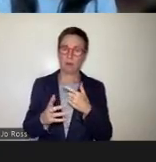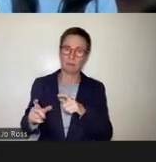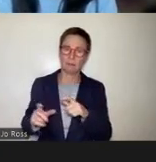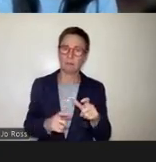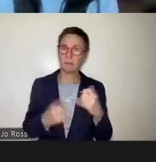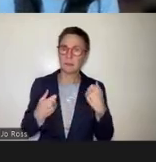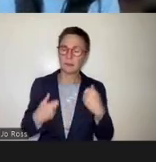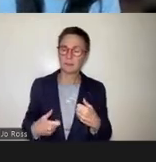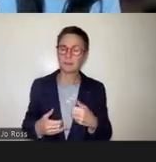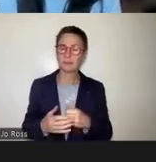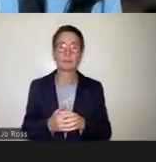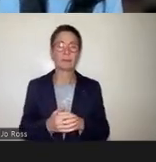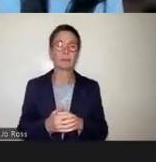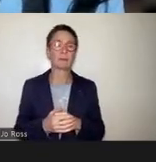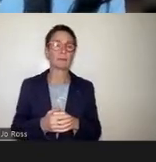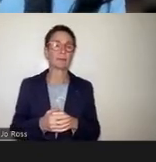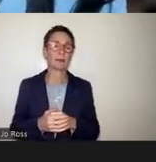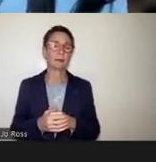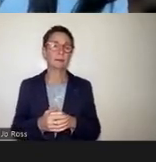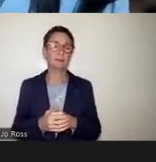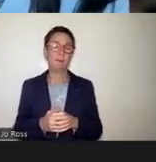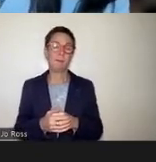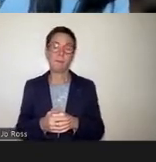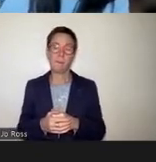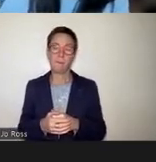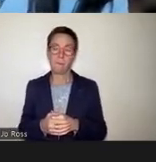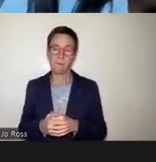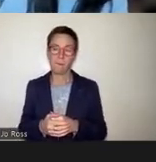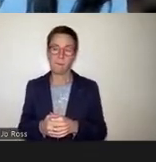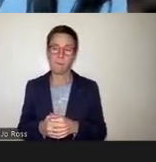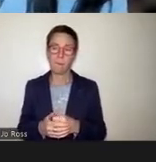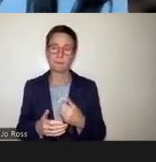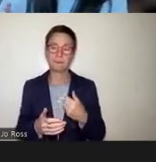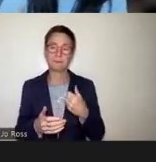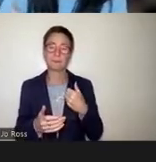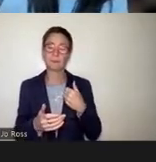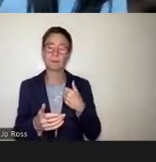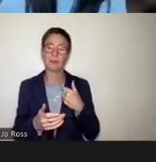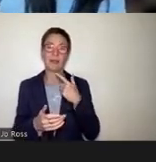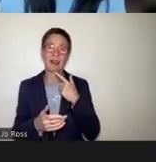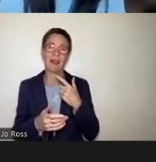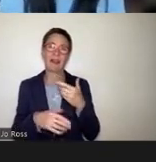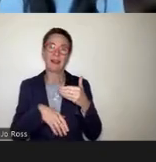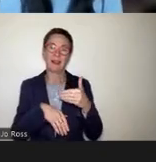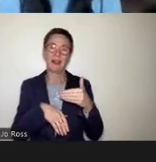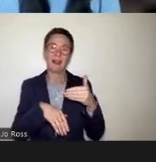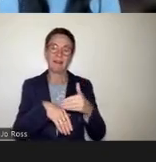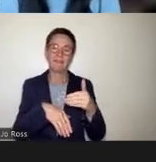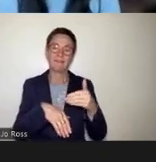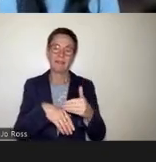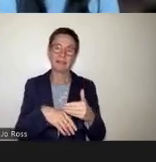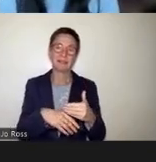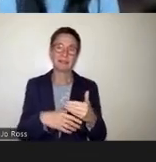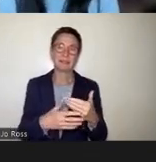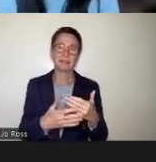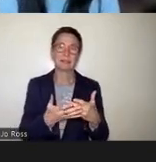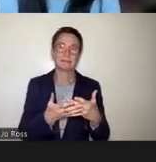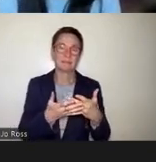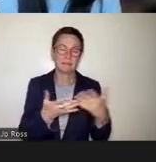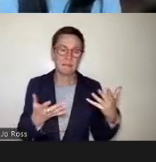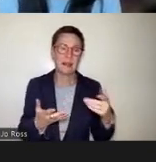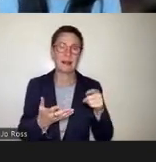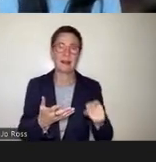twice as likely in the 10 most deprived areas than the least most deprived areas. That's a statistic from a few years ago in